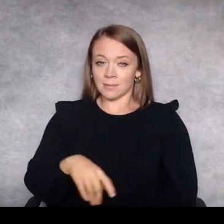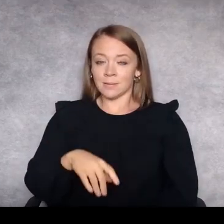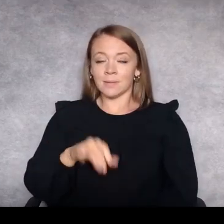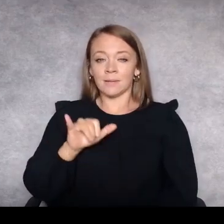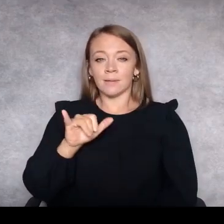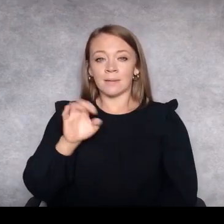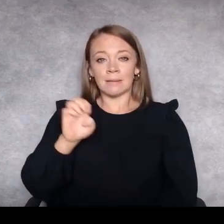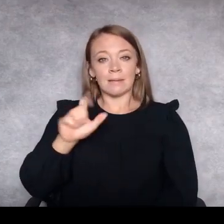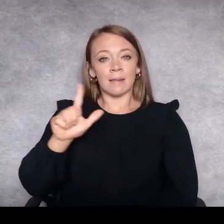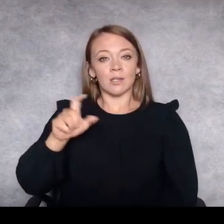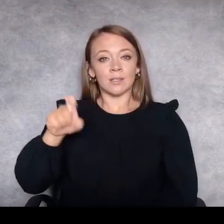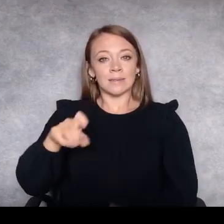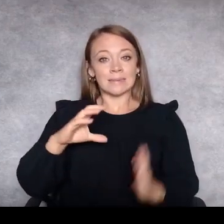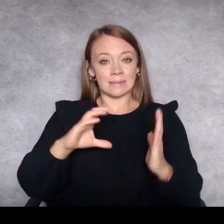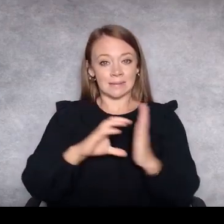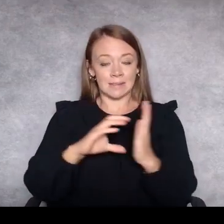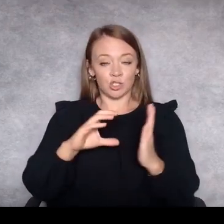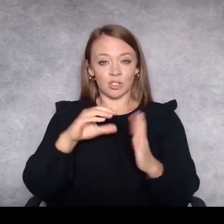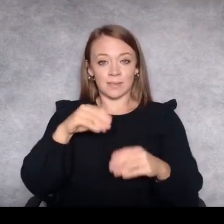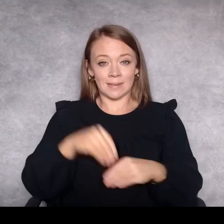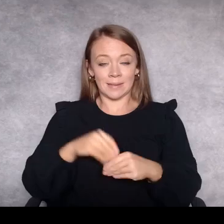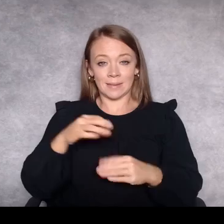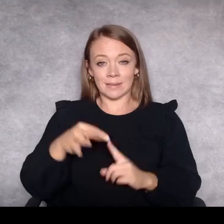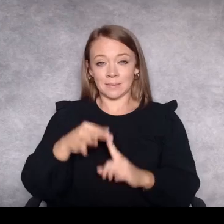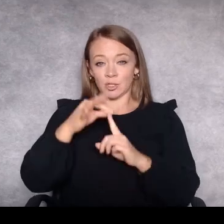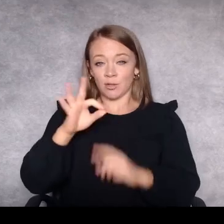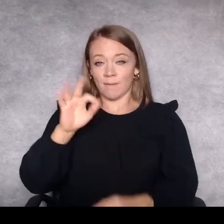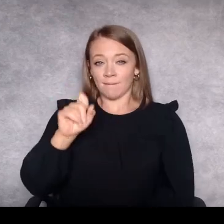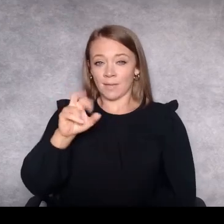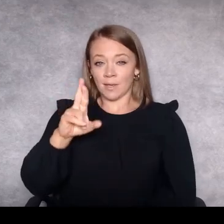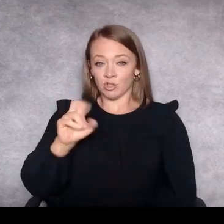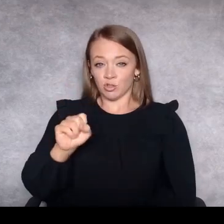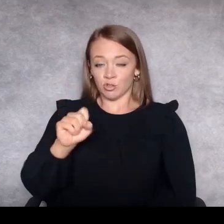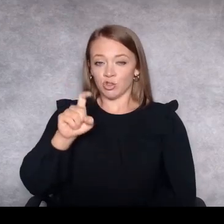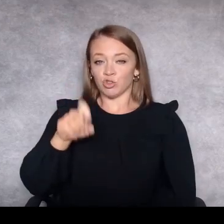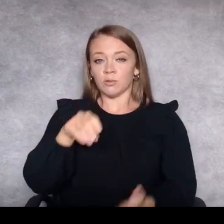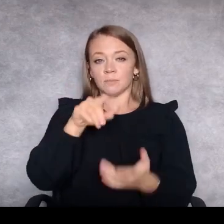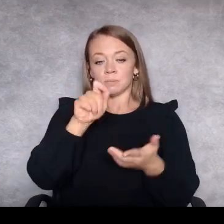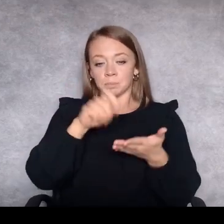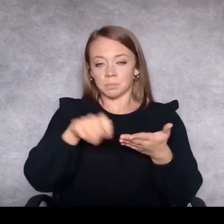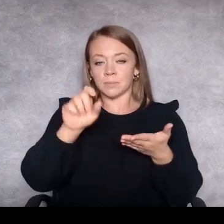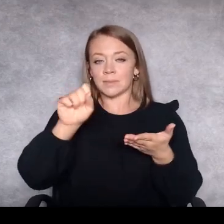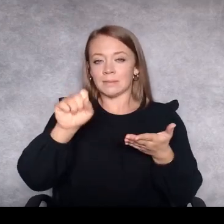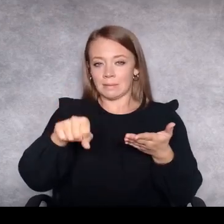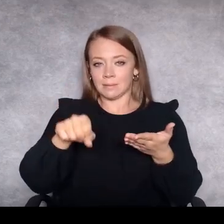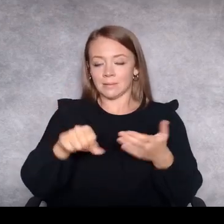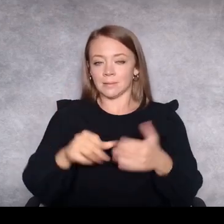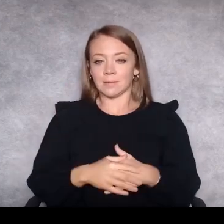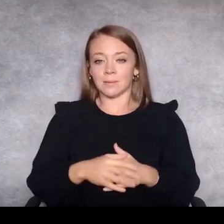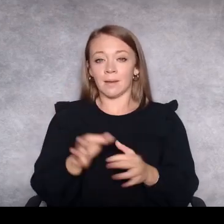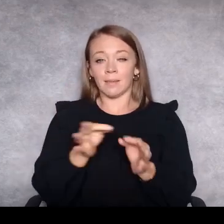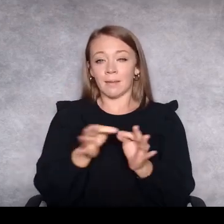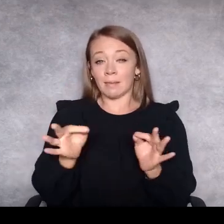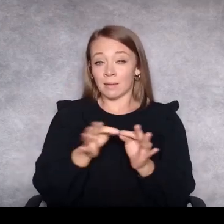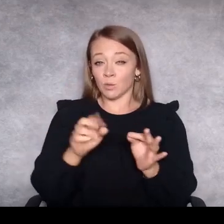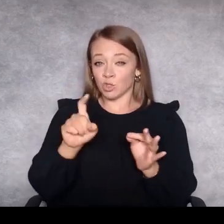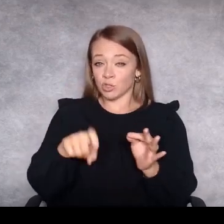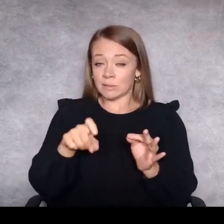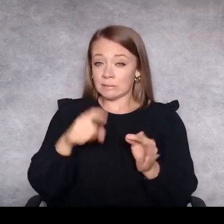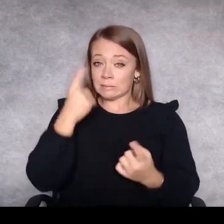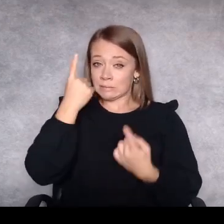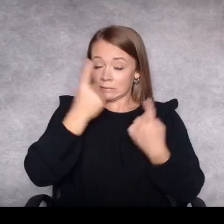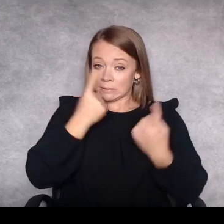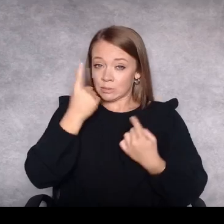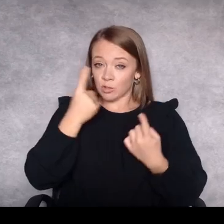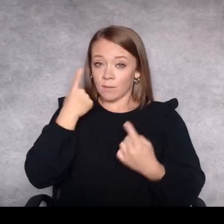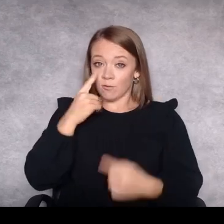needs, then the English learner needs section of the special factors should be marked yes, and the language needs that need